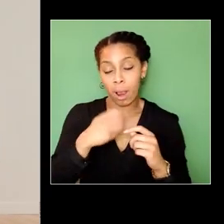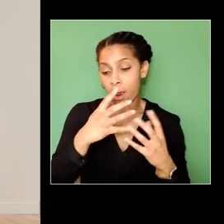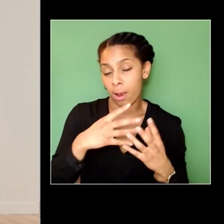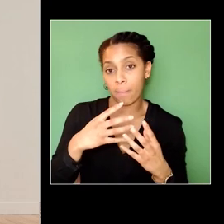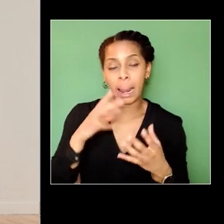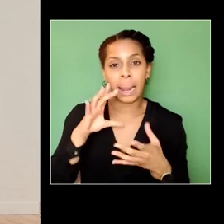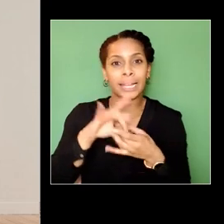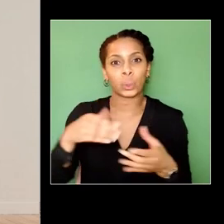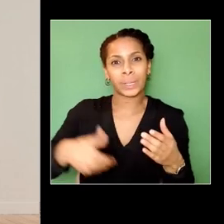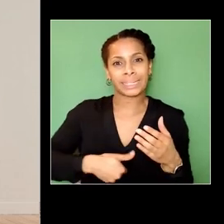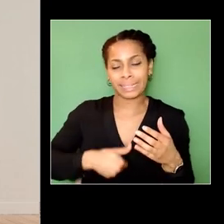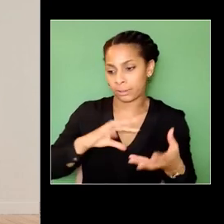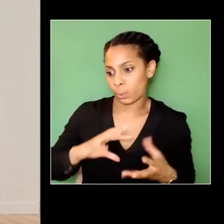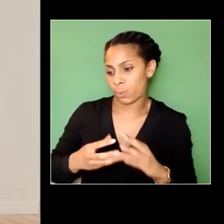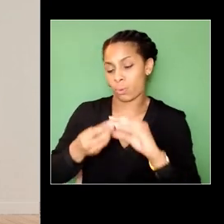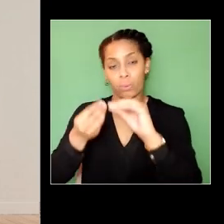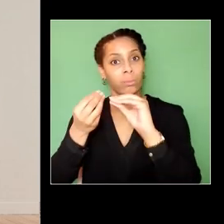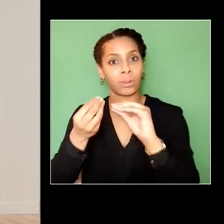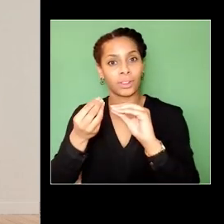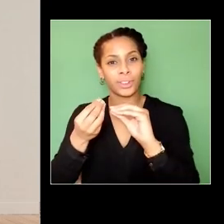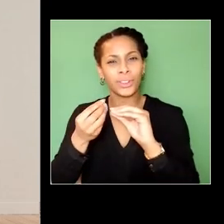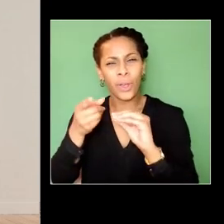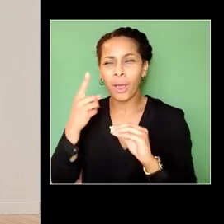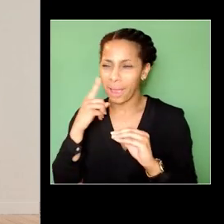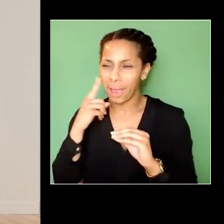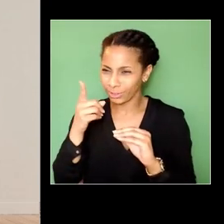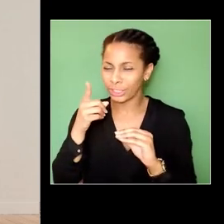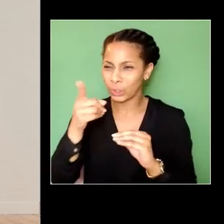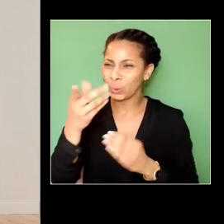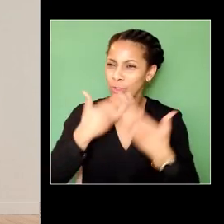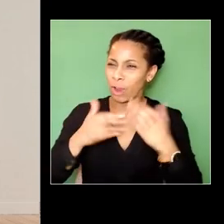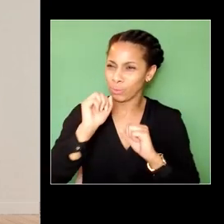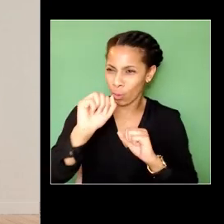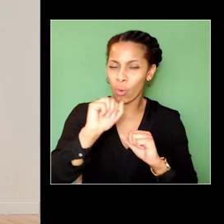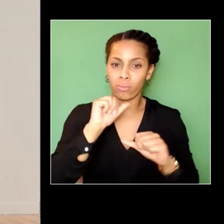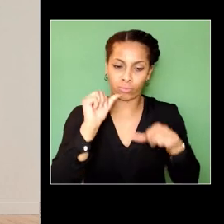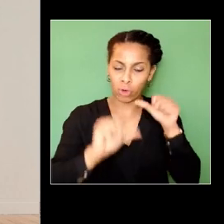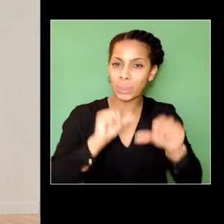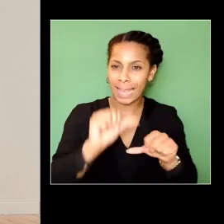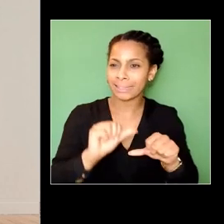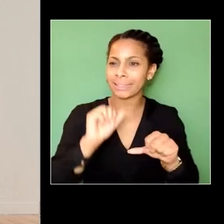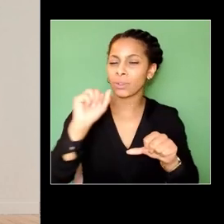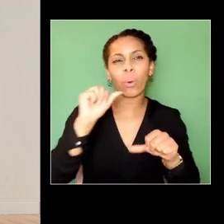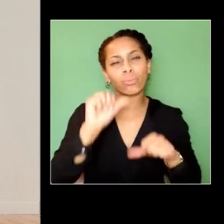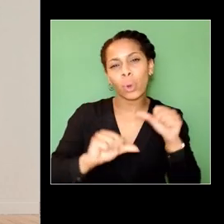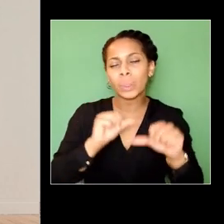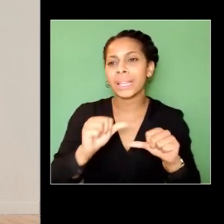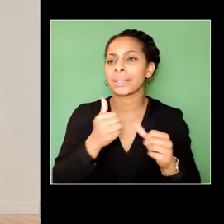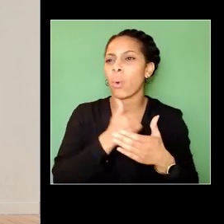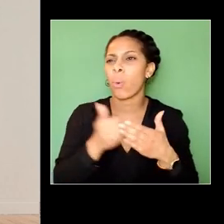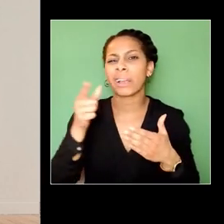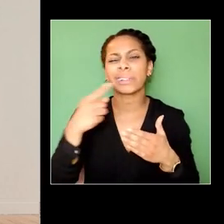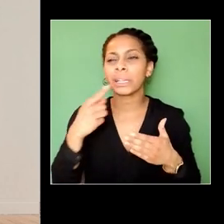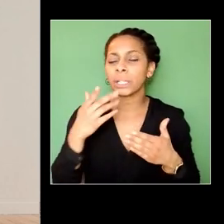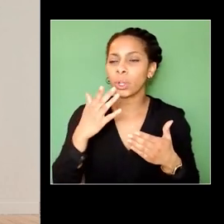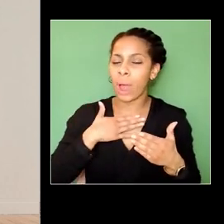some ways, if we talk, combine that with the way which you've always described your process, right, as being one where you don't always like to go back,